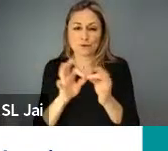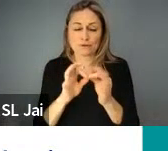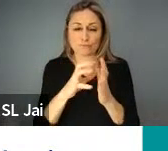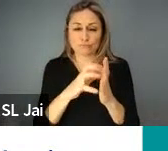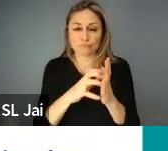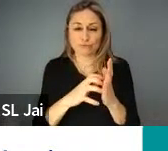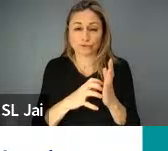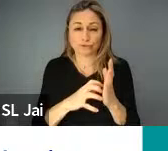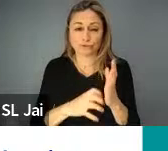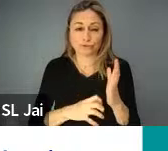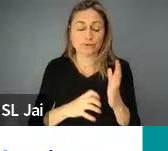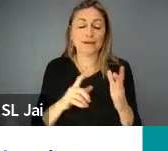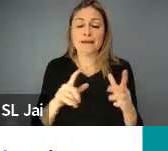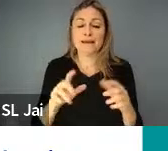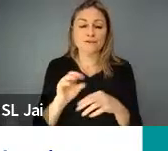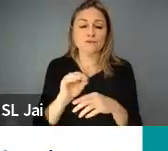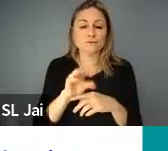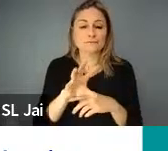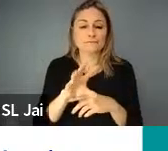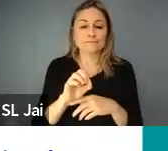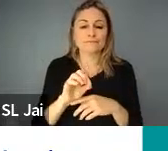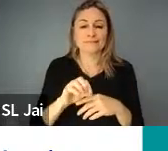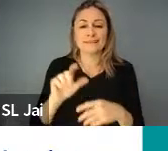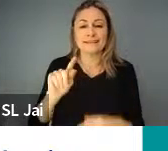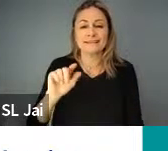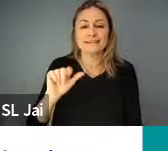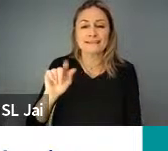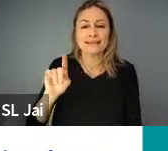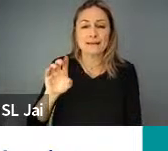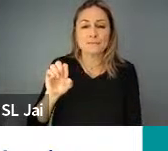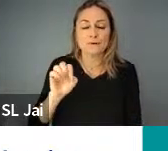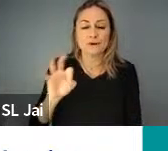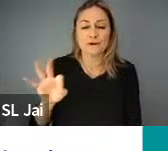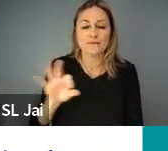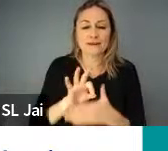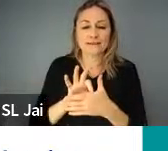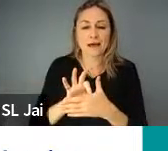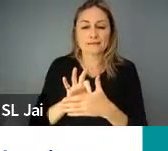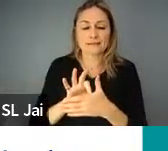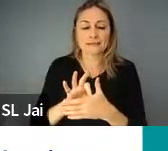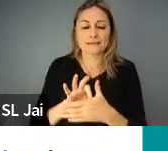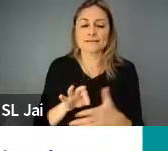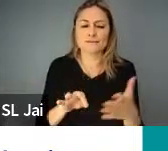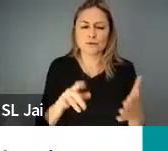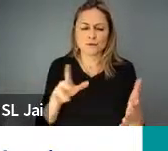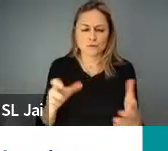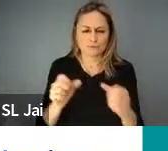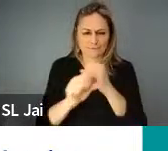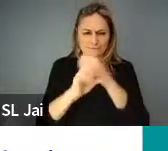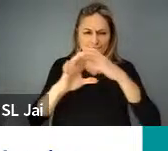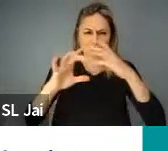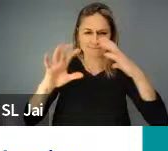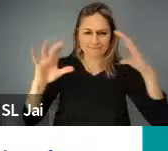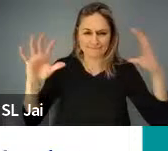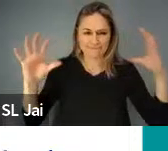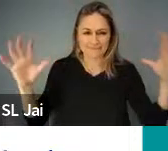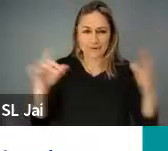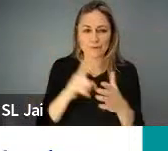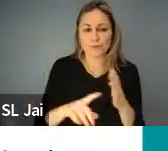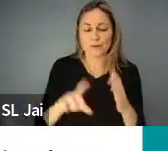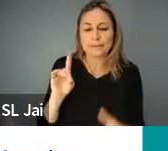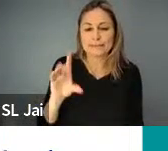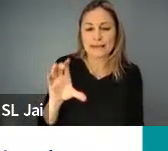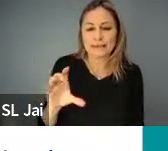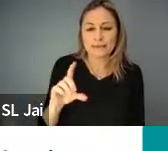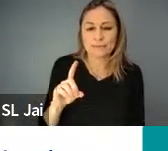snapshot of its table of contents, if you will. So you can get a sense of what this document